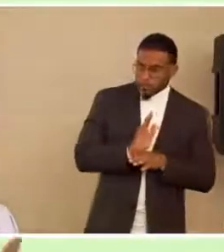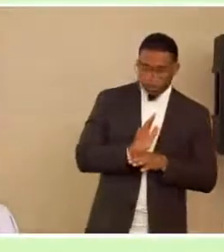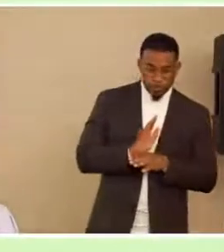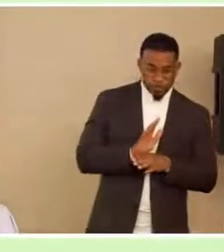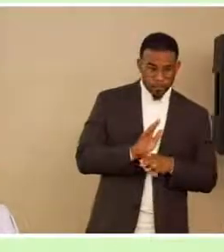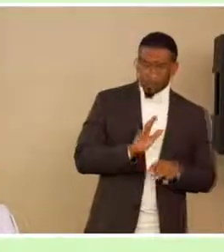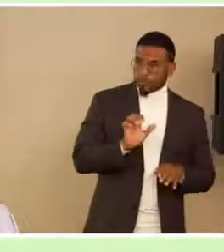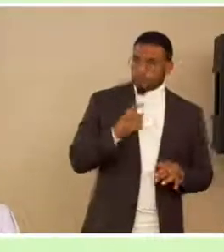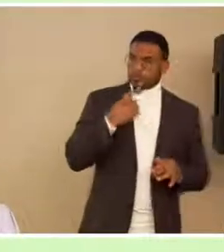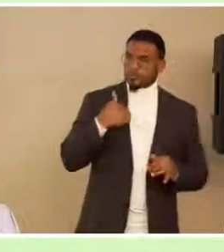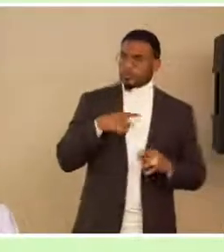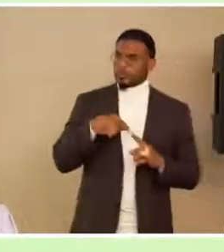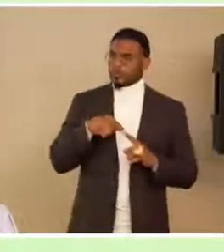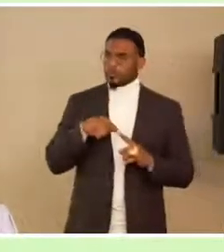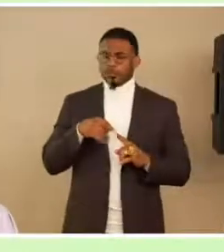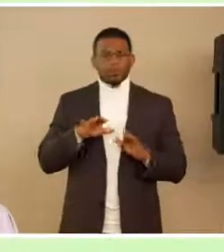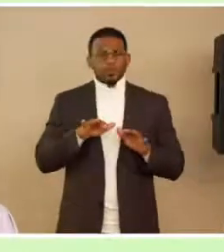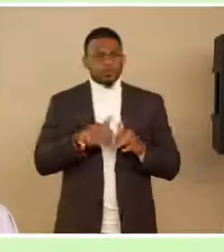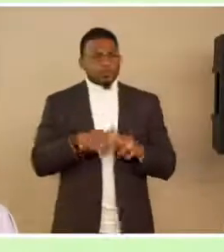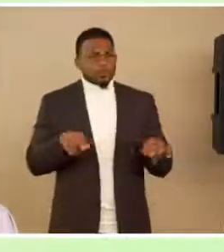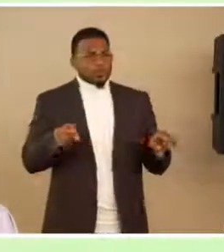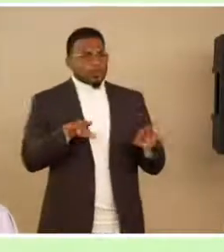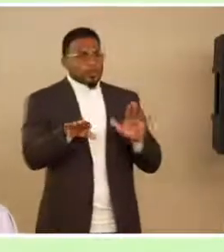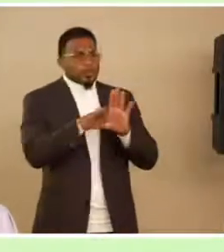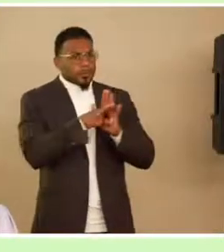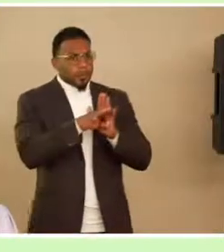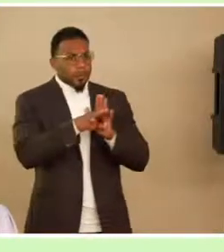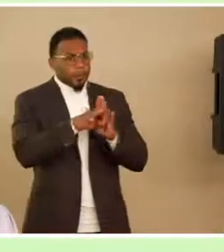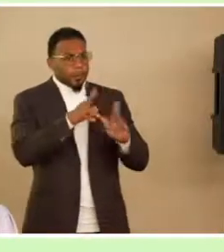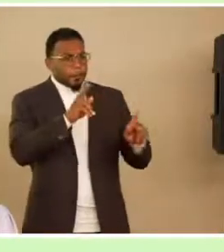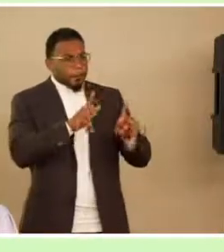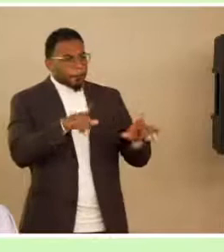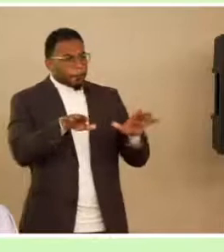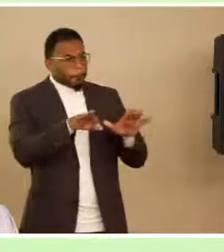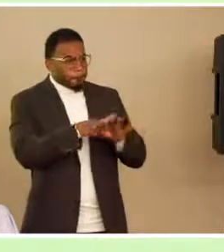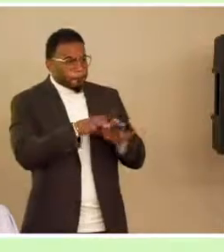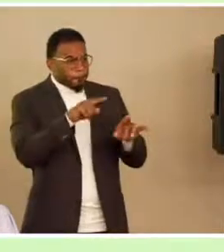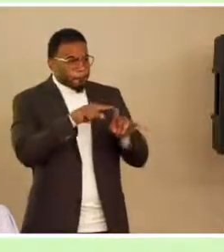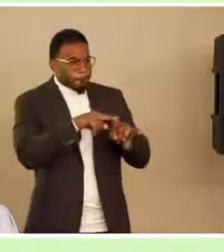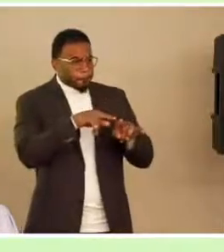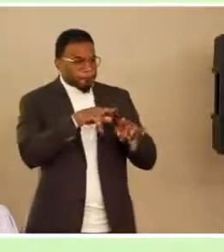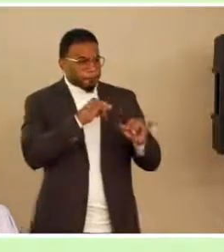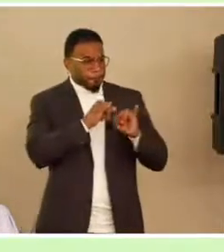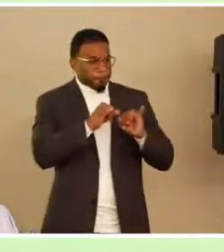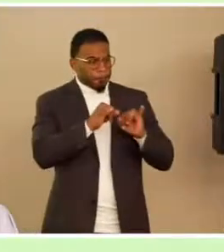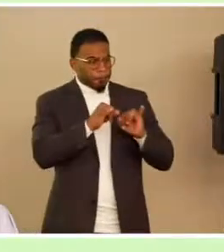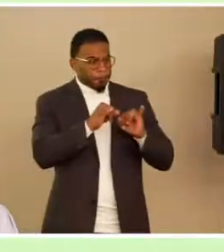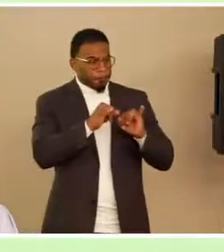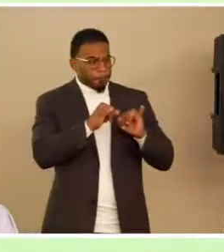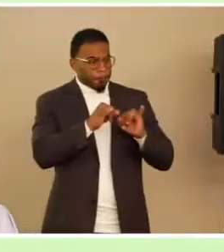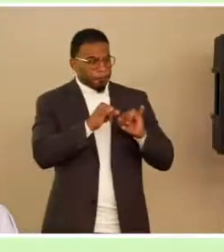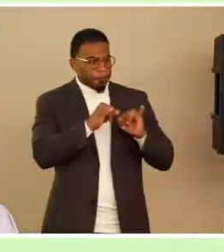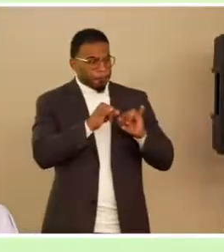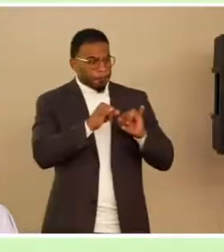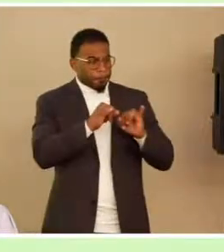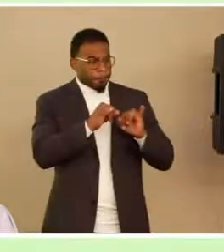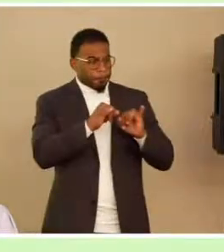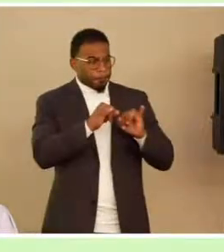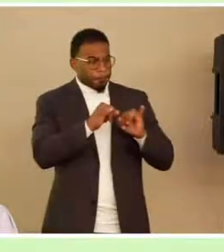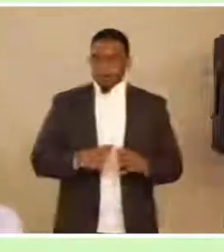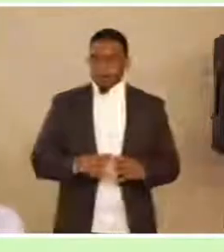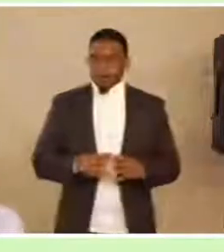documentary, Rokhaya, can you tell us about how you selected the people you chose to interview, and where are they